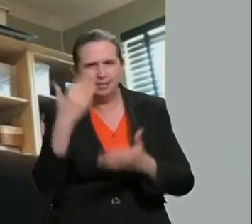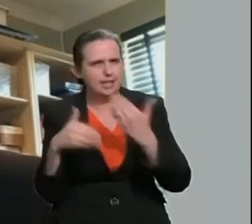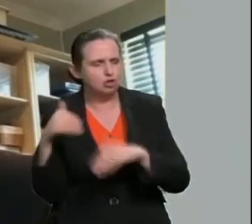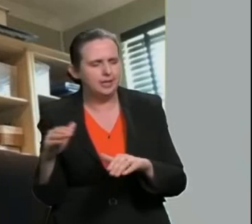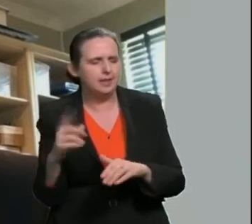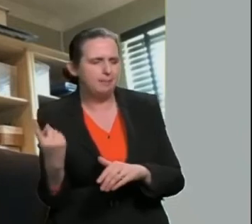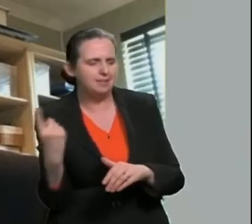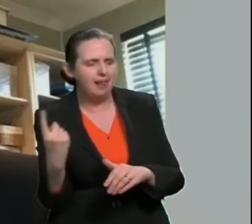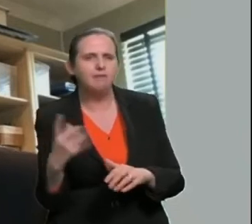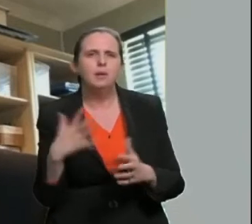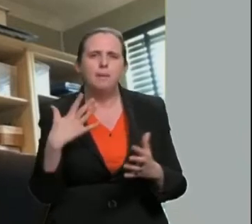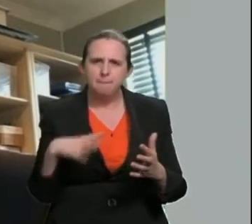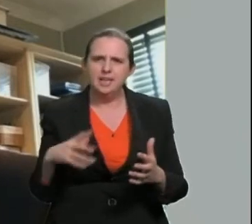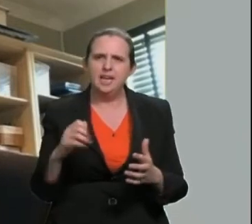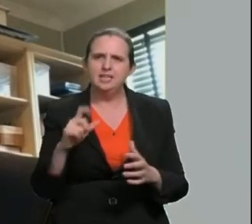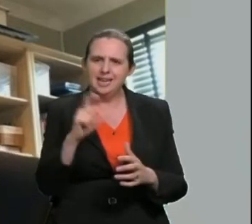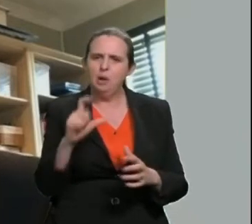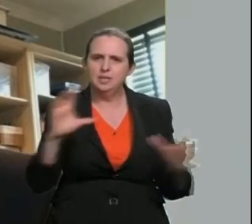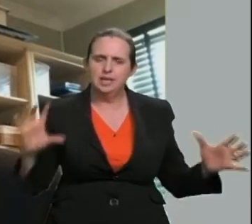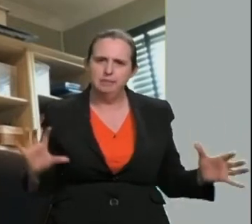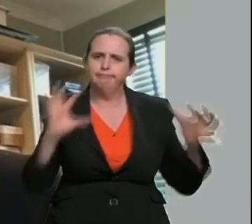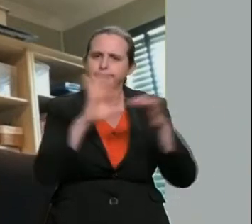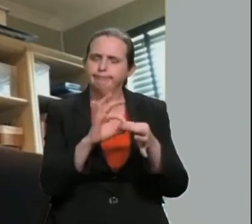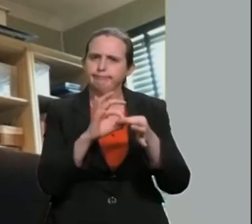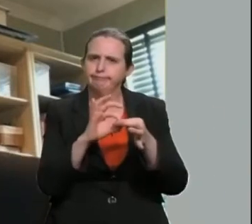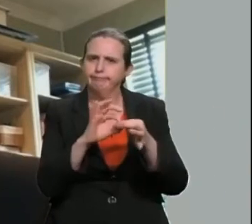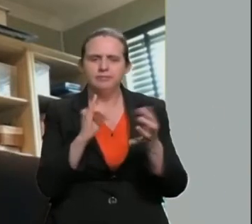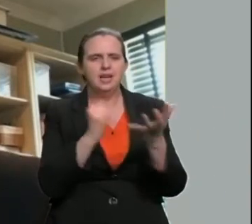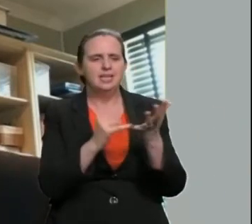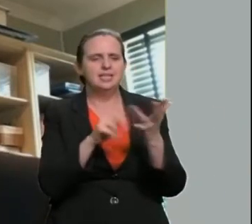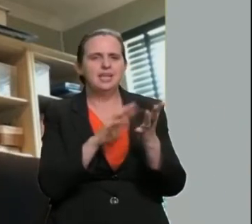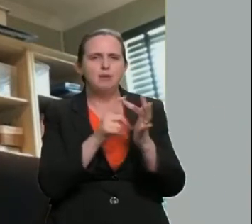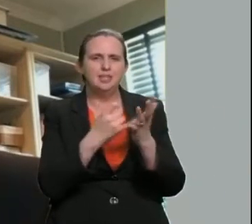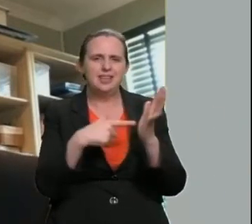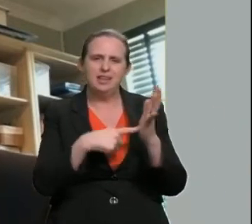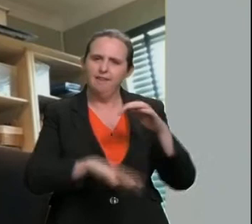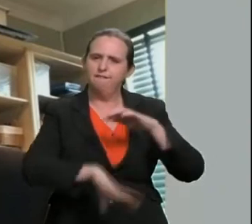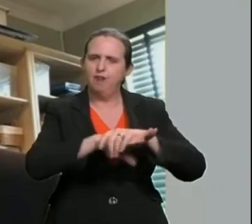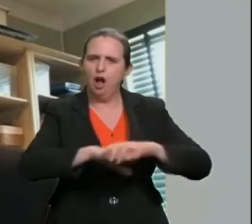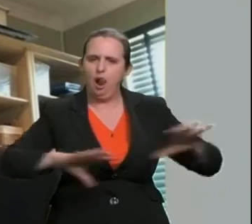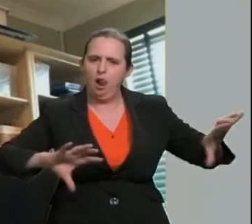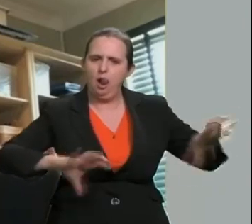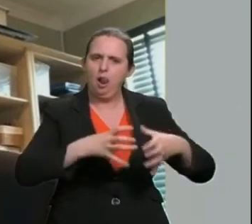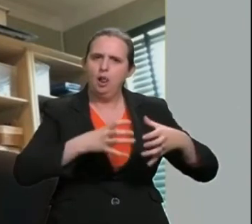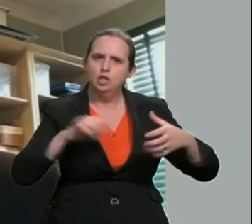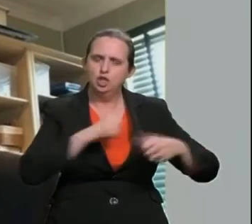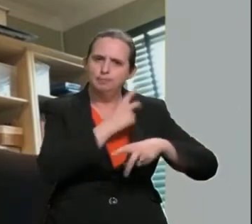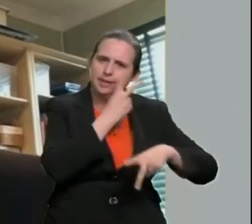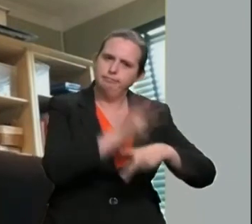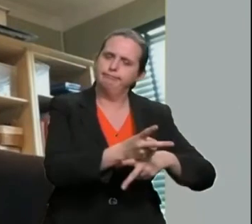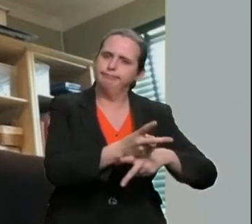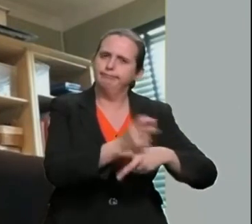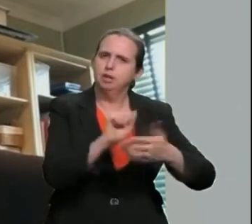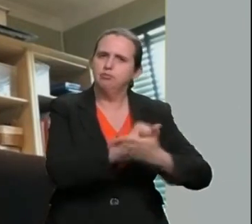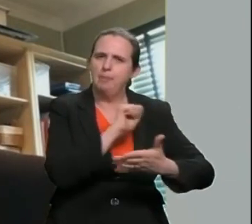time has come to put our county back together and that we have the whole of Somerset being looked after by Somerset? I